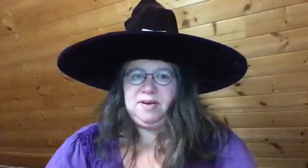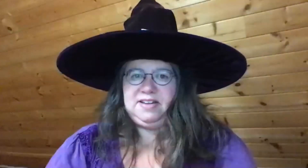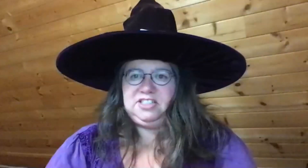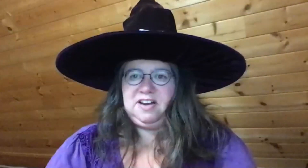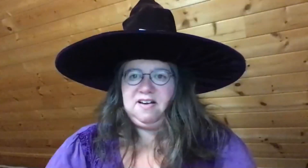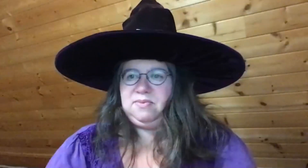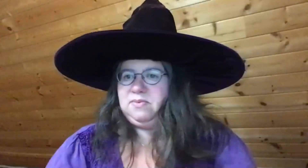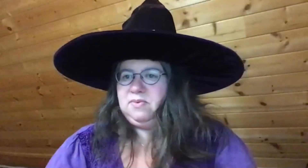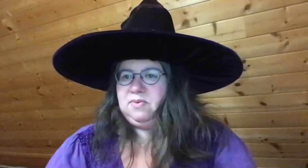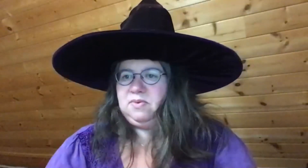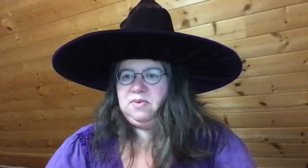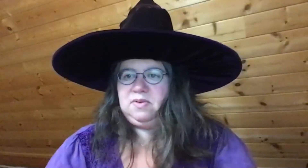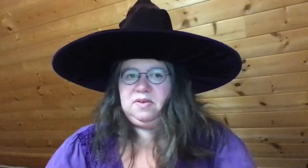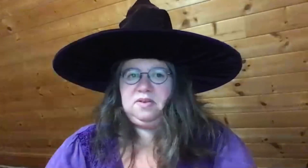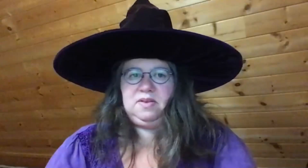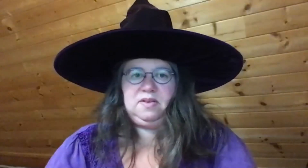Amanda M, go ahead and share.